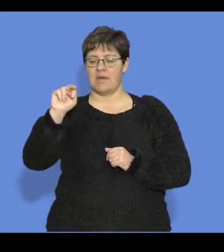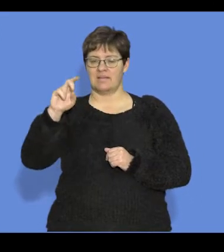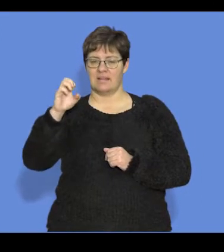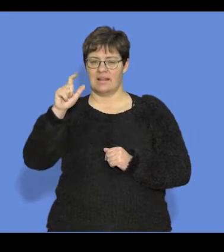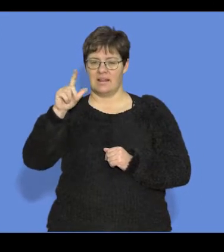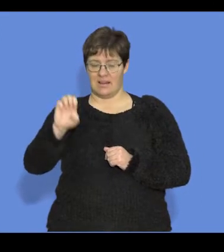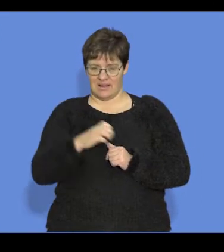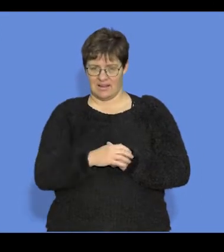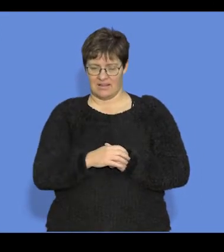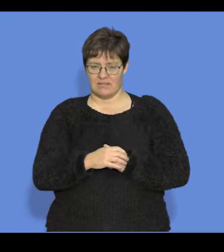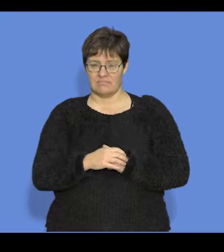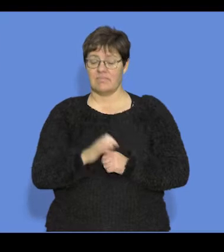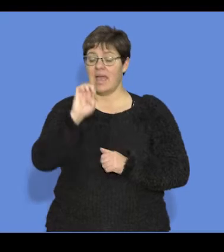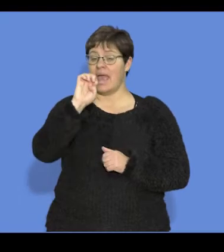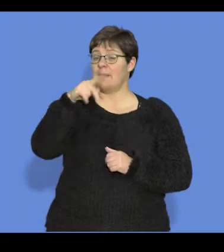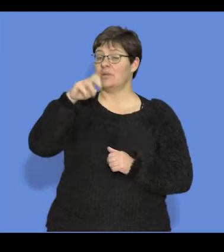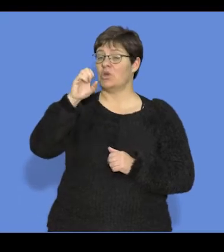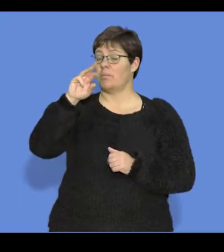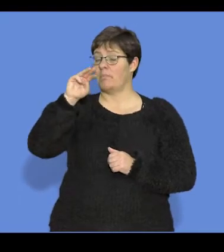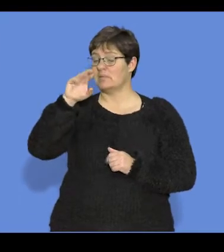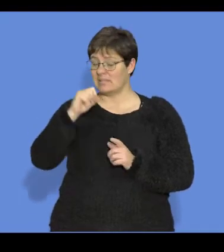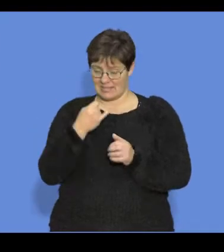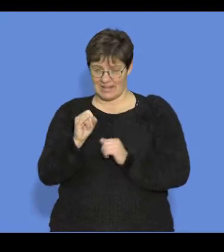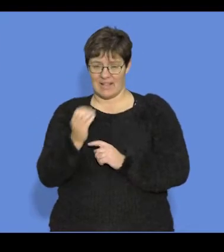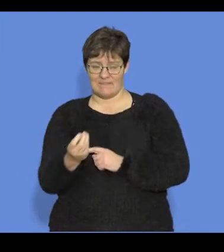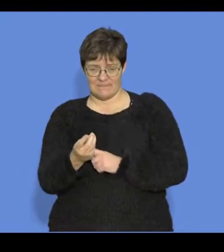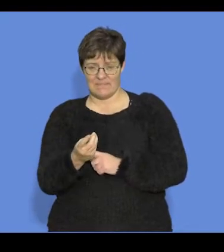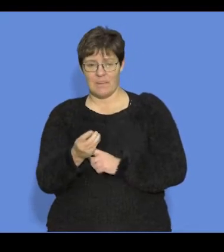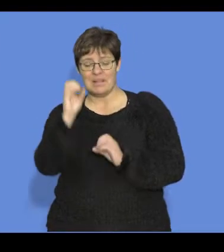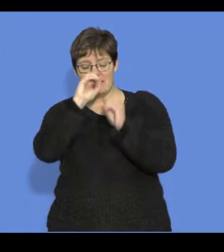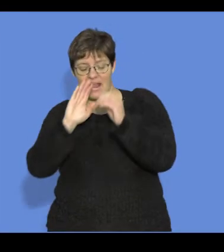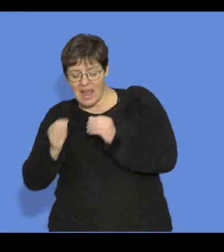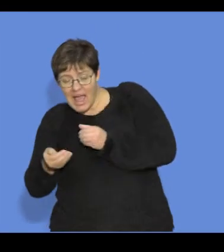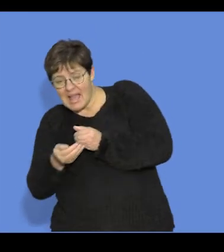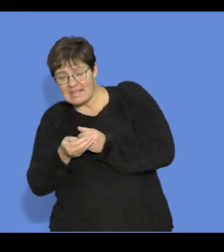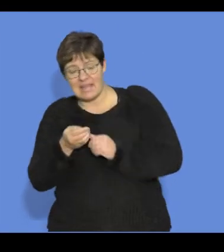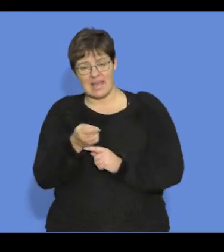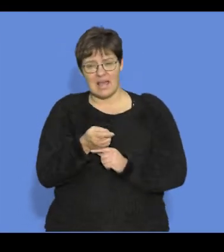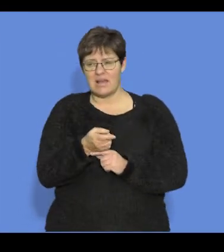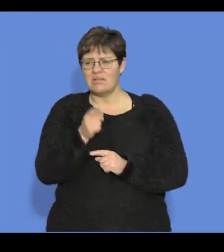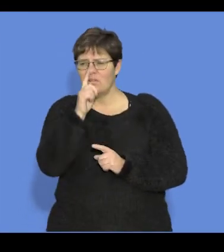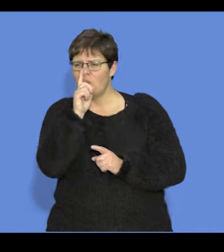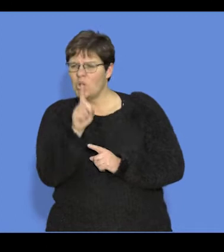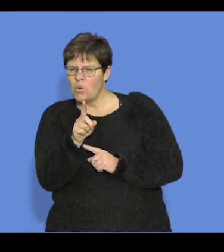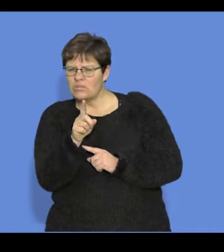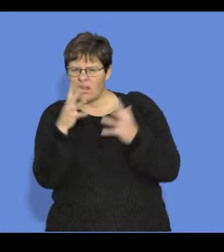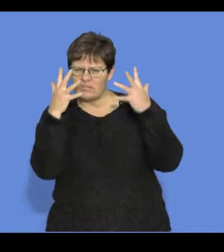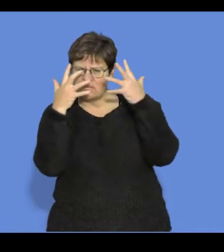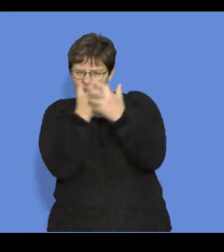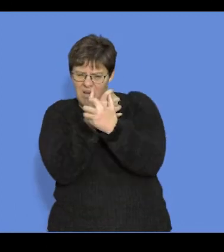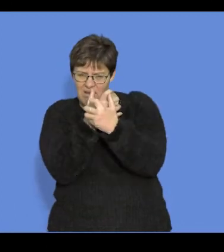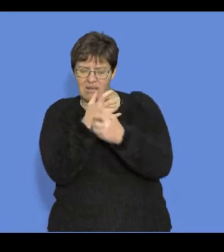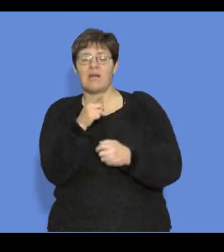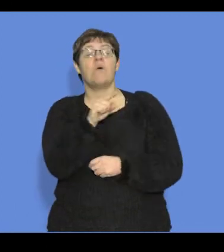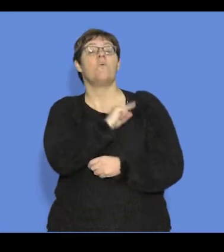an epidermis, but the cells under the epidermis, it looks quite dark, and that is